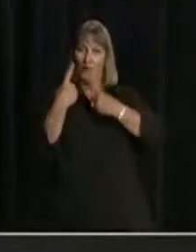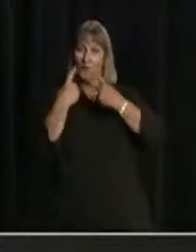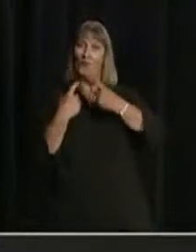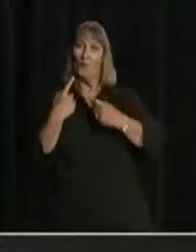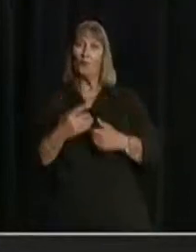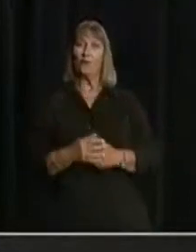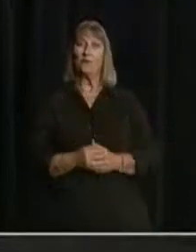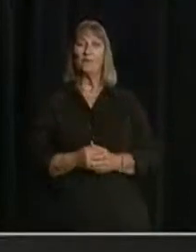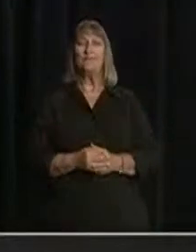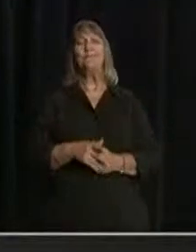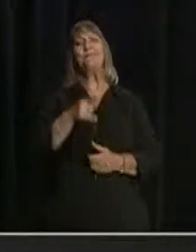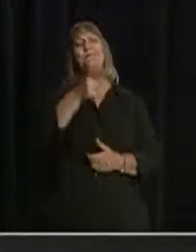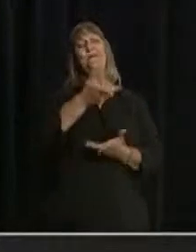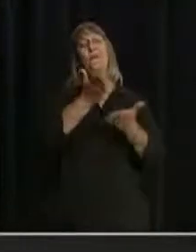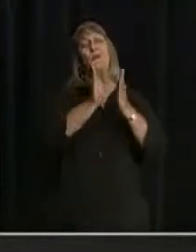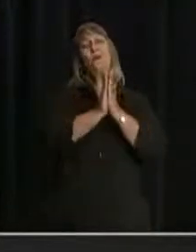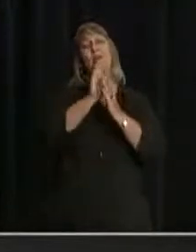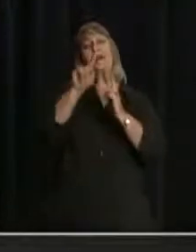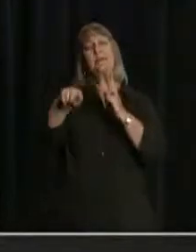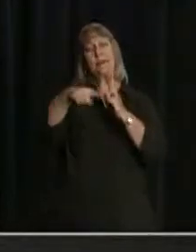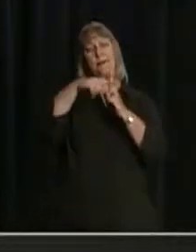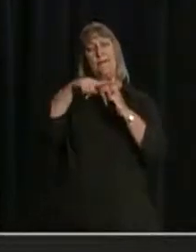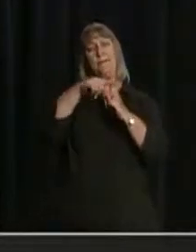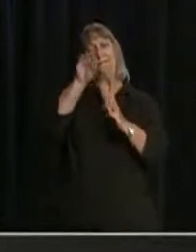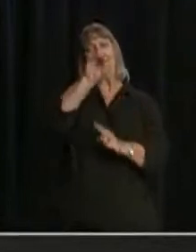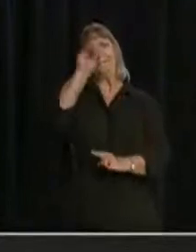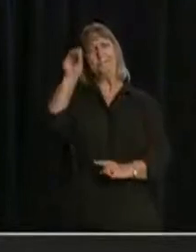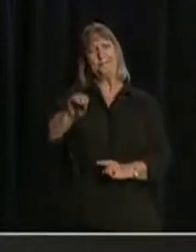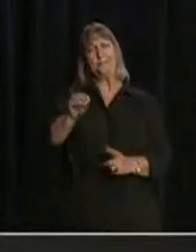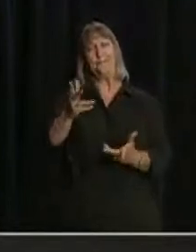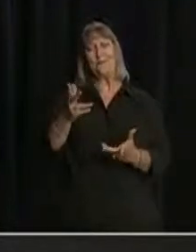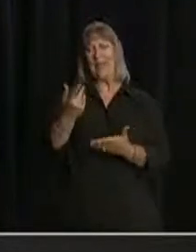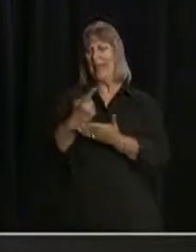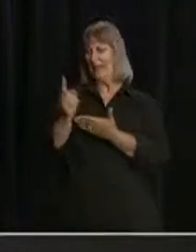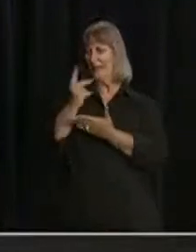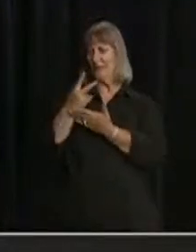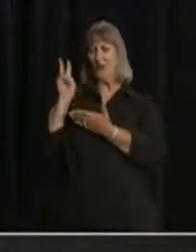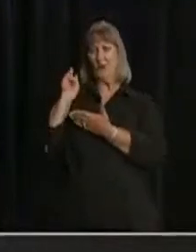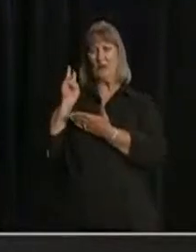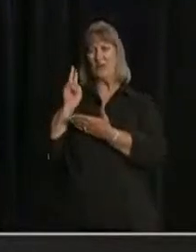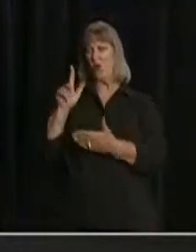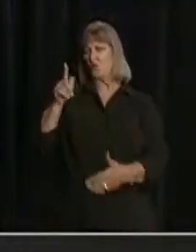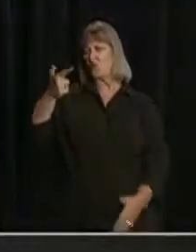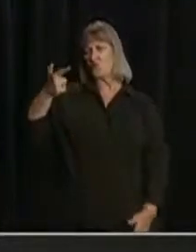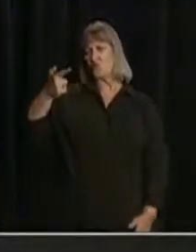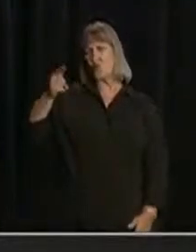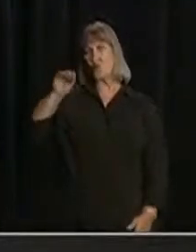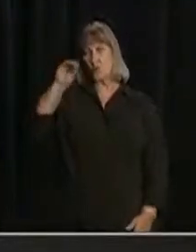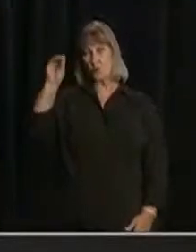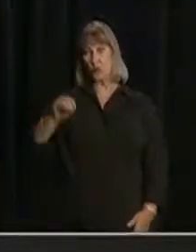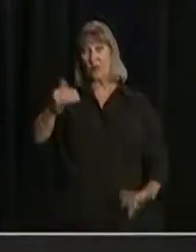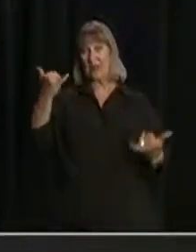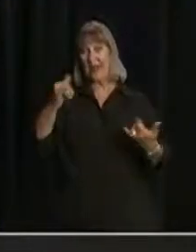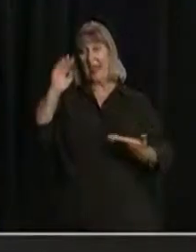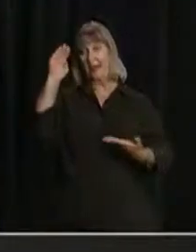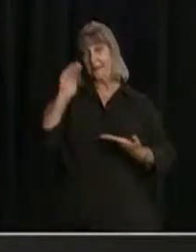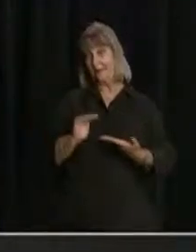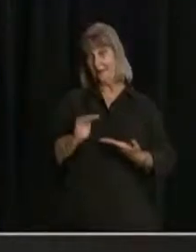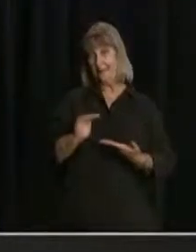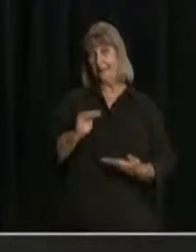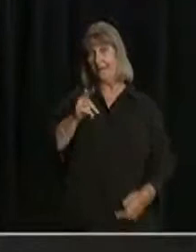about the positivity rate. It's about half of what it was just a few weeks ago when it was at 21%, and now it's at